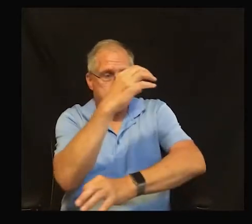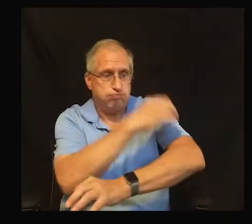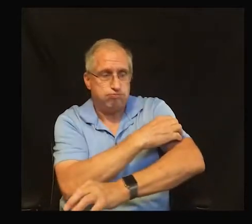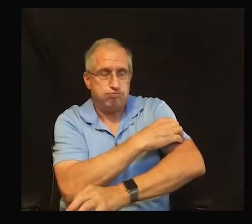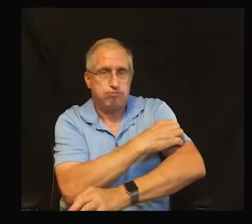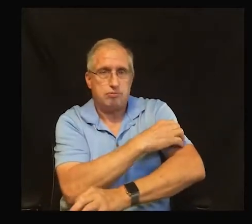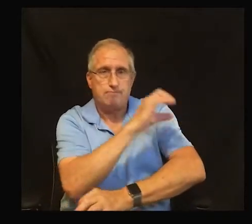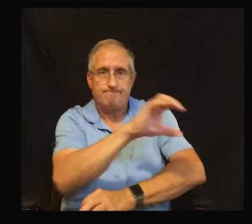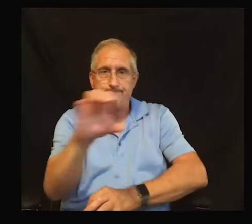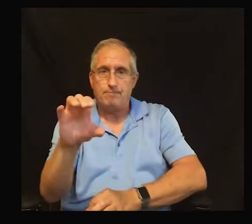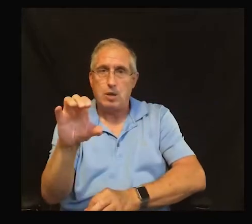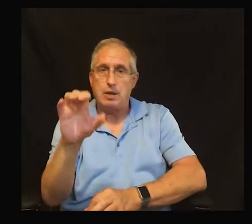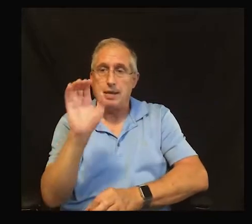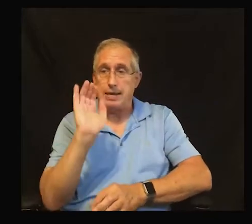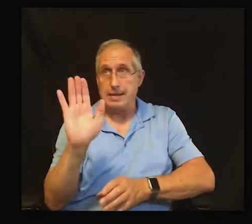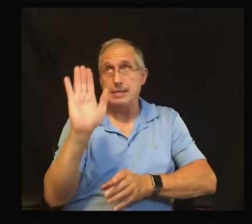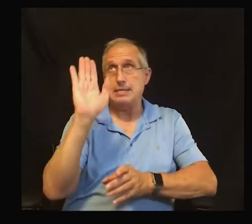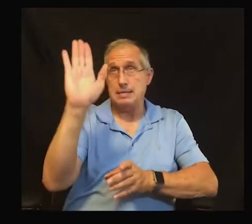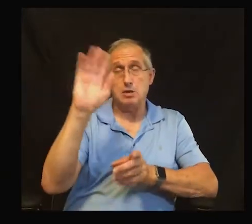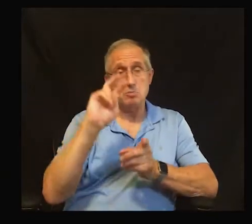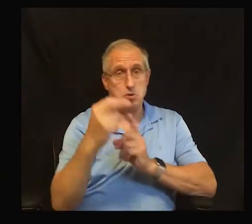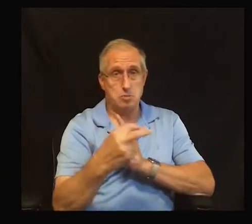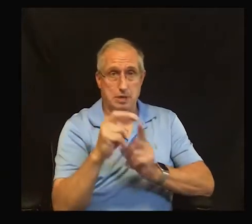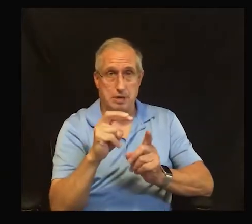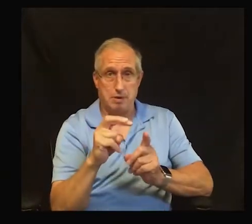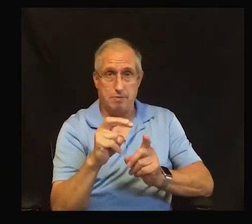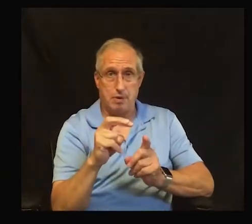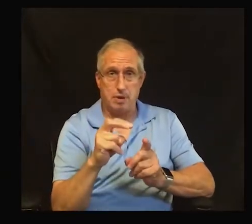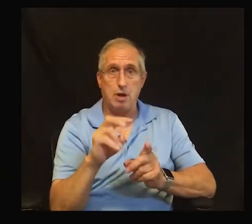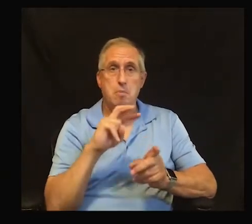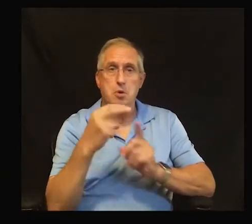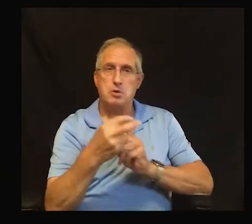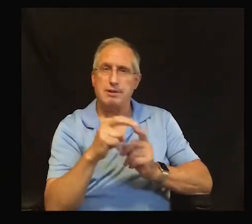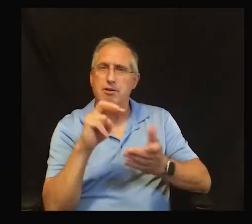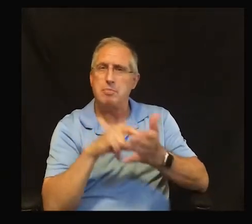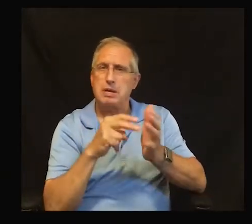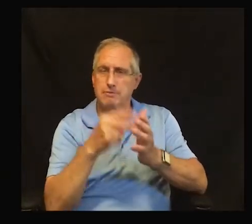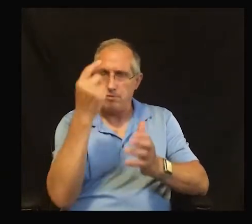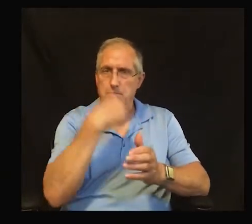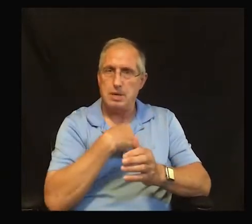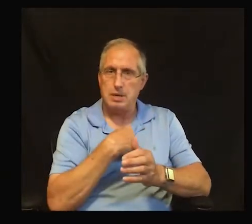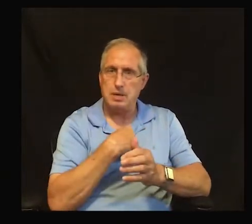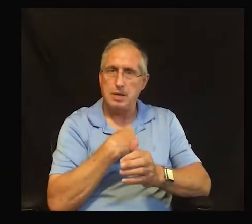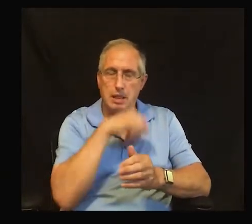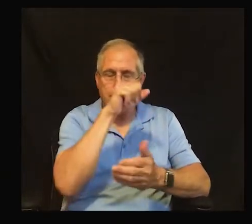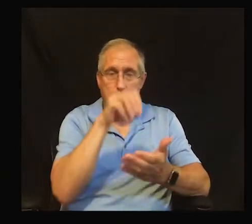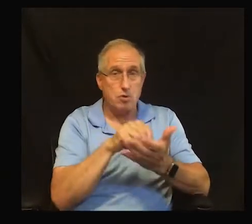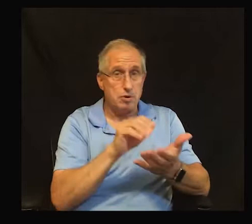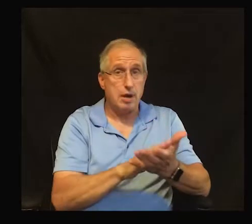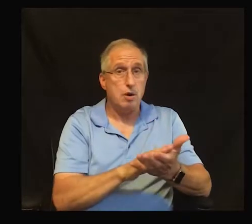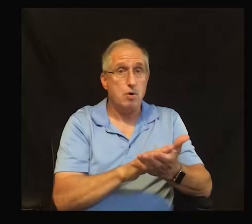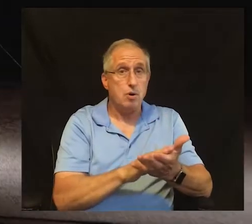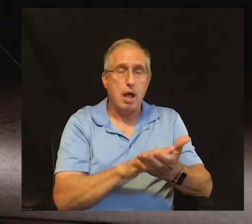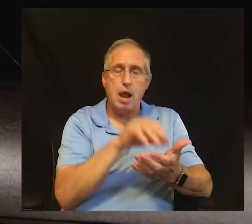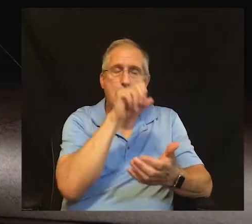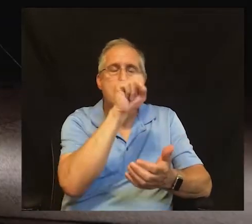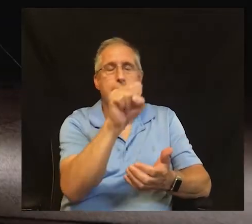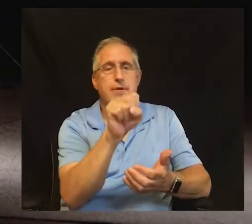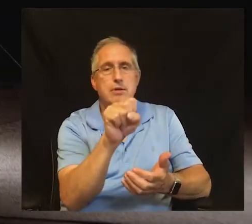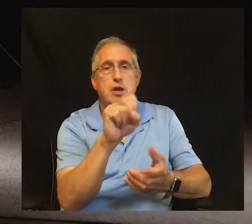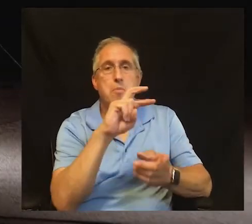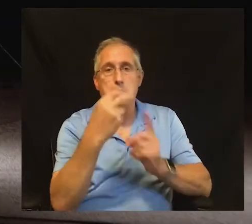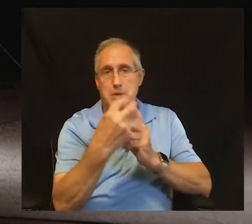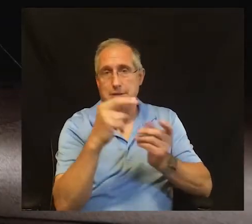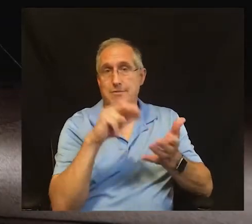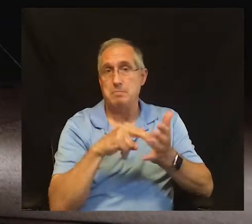his perspective as we go about our days. This is what perspective means to me. I love this. I wrote this down this week. I love this.